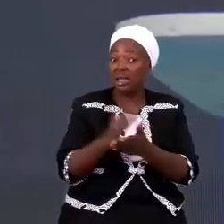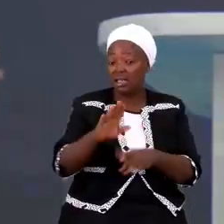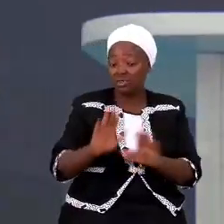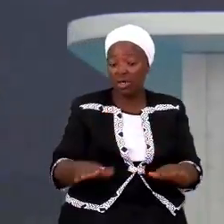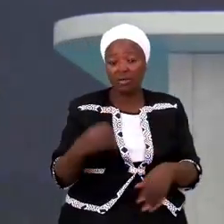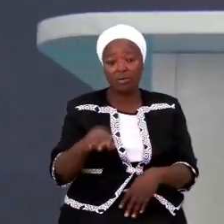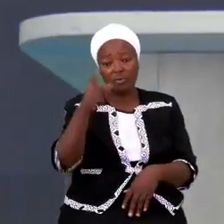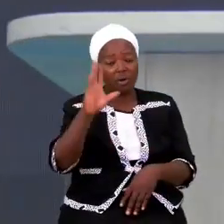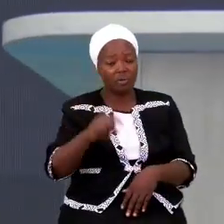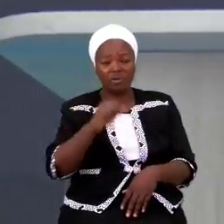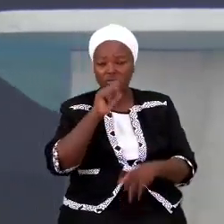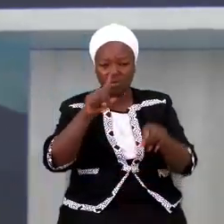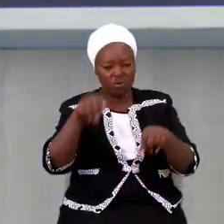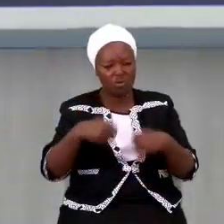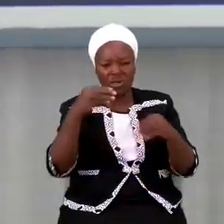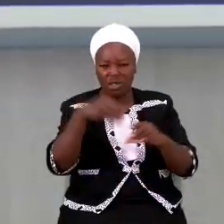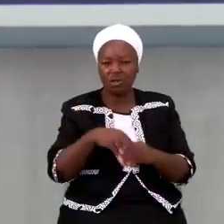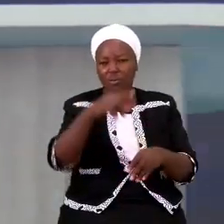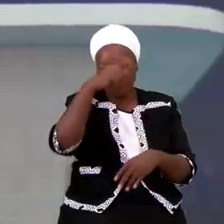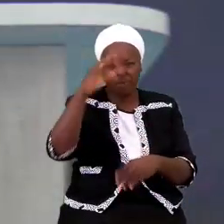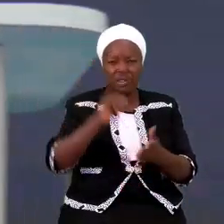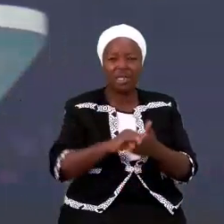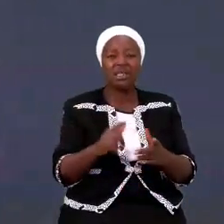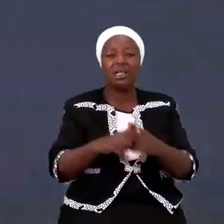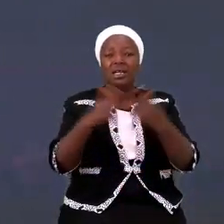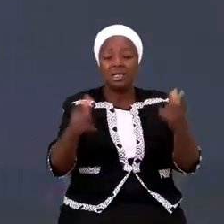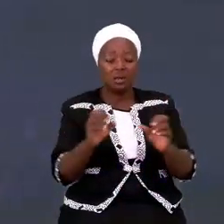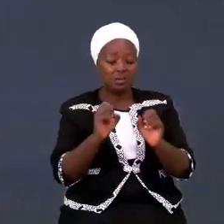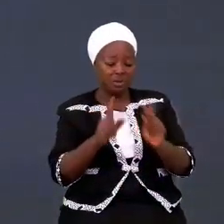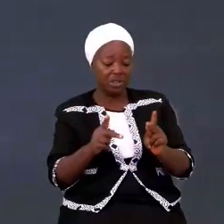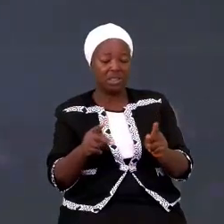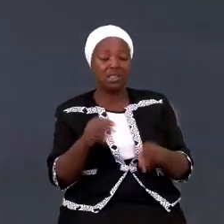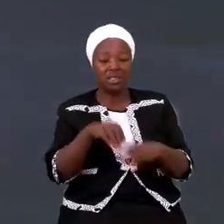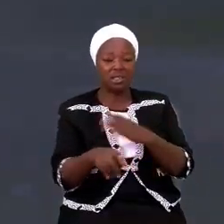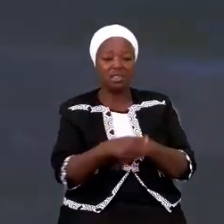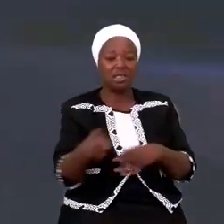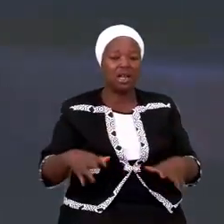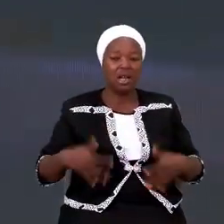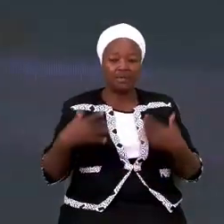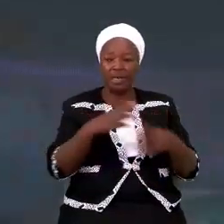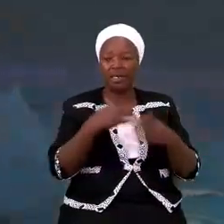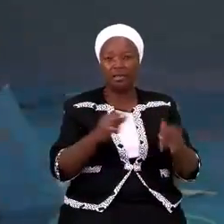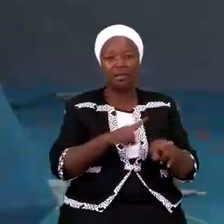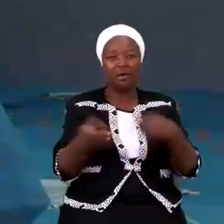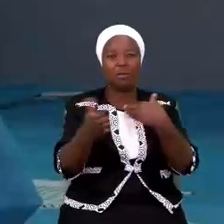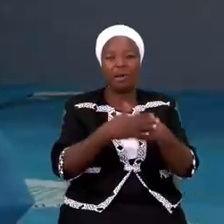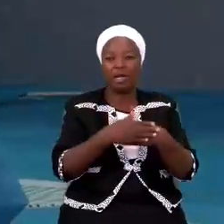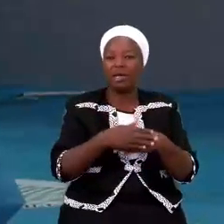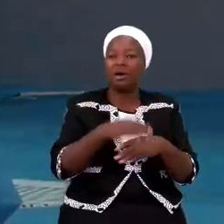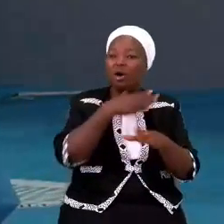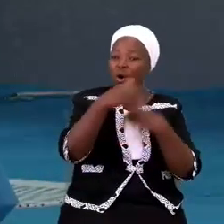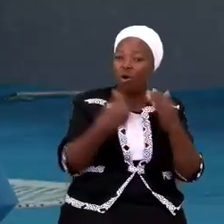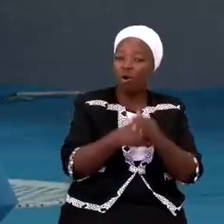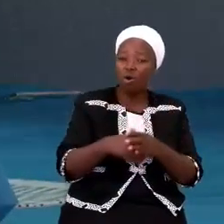they are coming back. All the wagon that you brought on yourself, all those evil things you